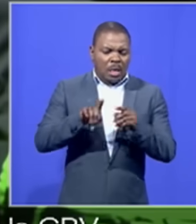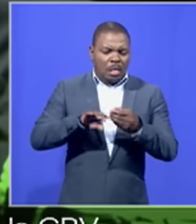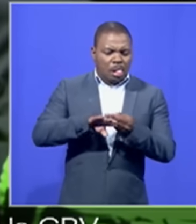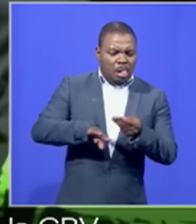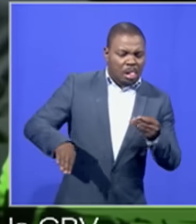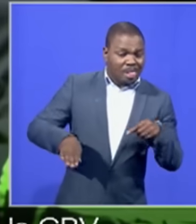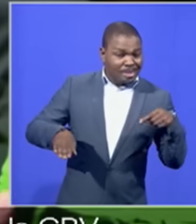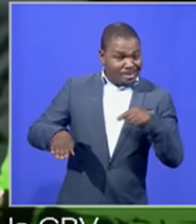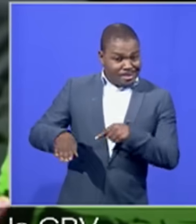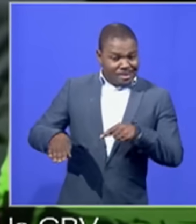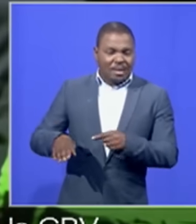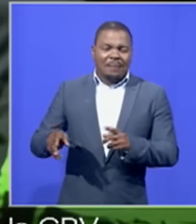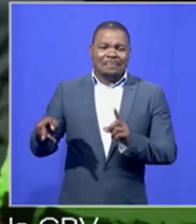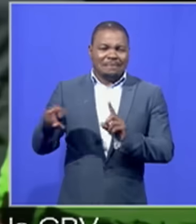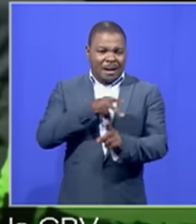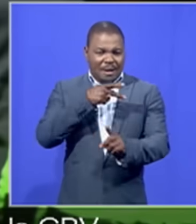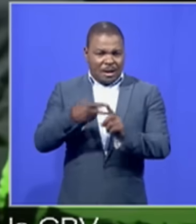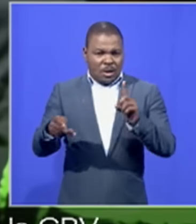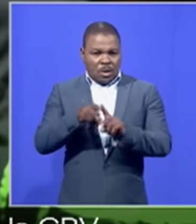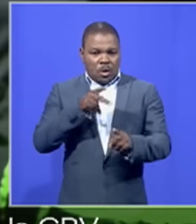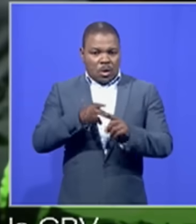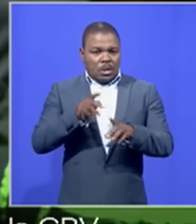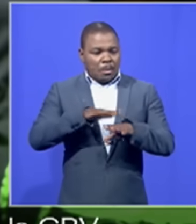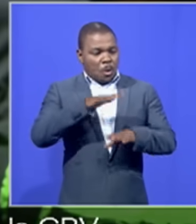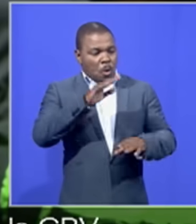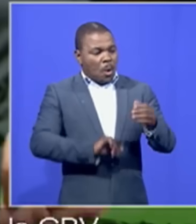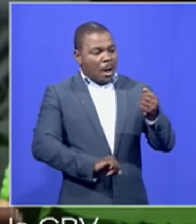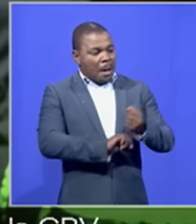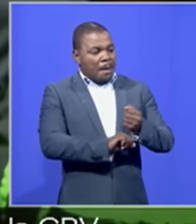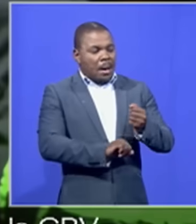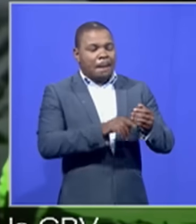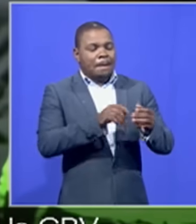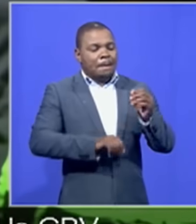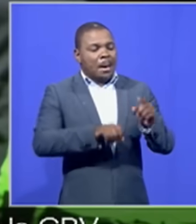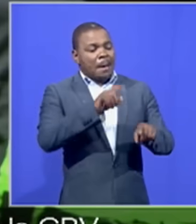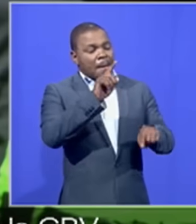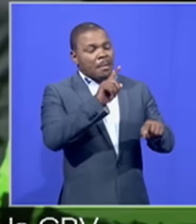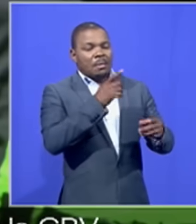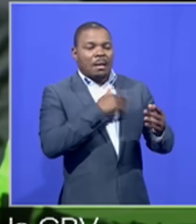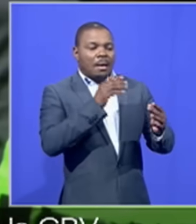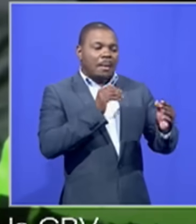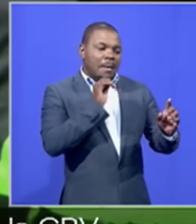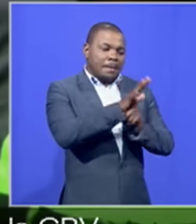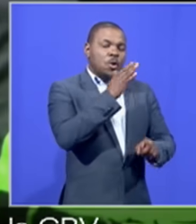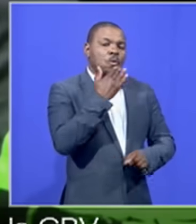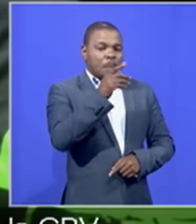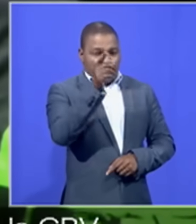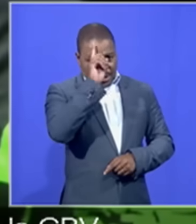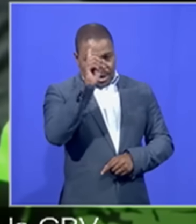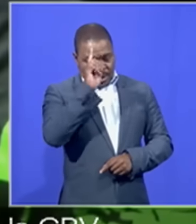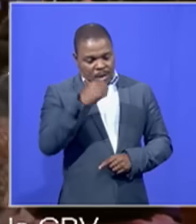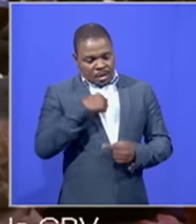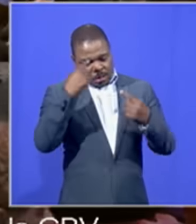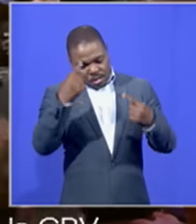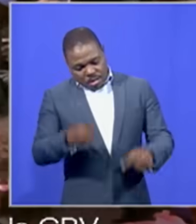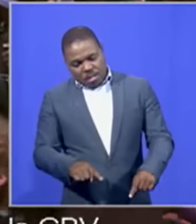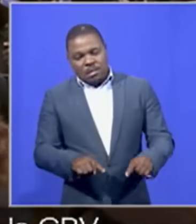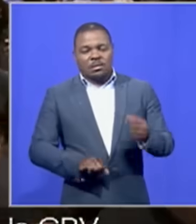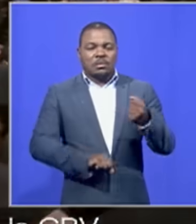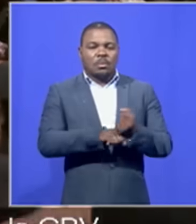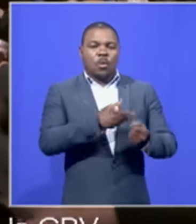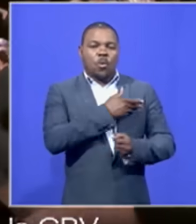marginalization. The violence, it sort of dies on black women's bodies. And in that moment, we really want to observe that in solidarity with Women for Change.